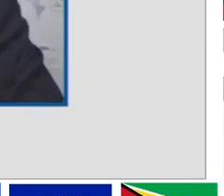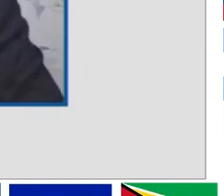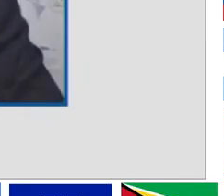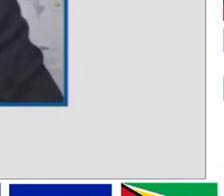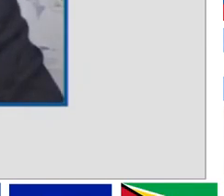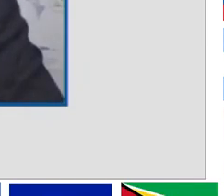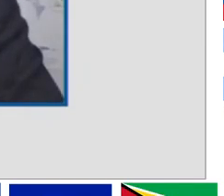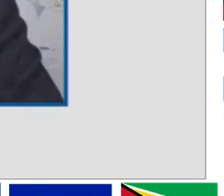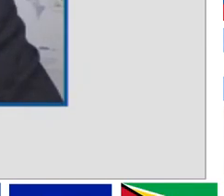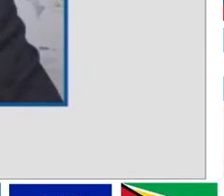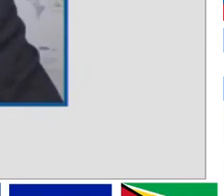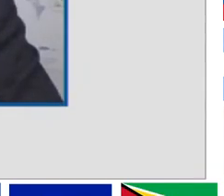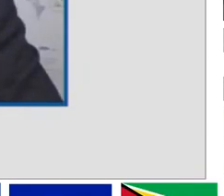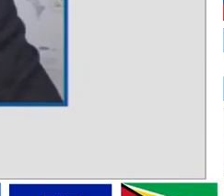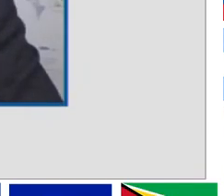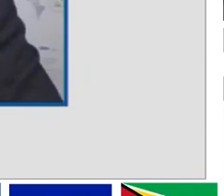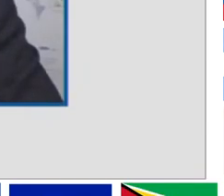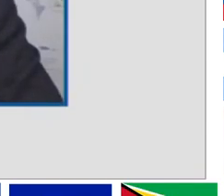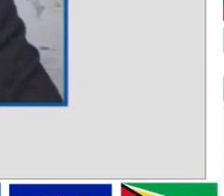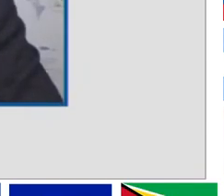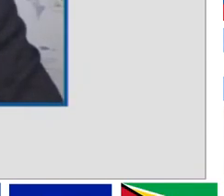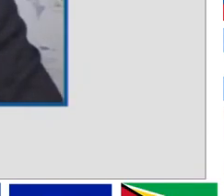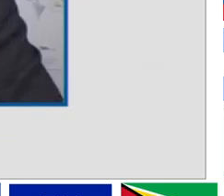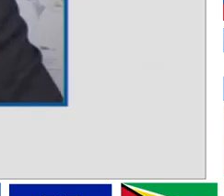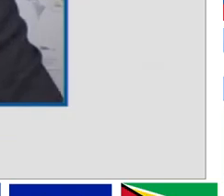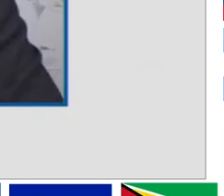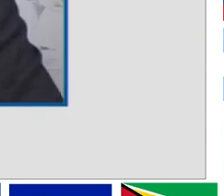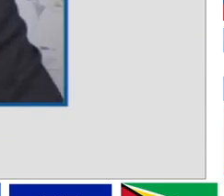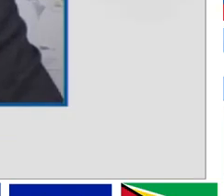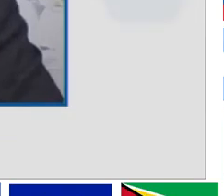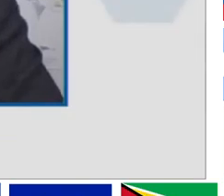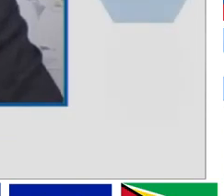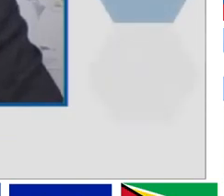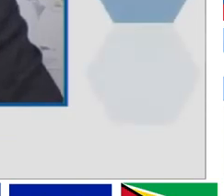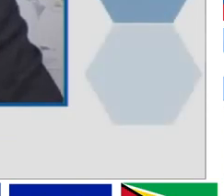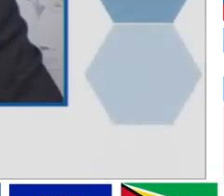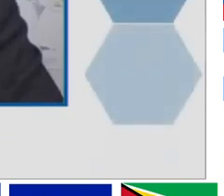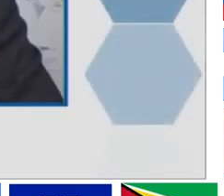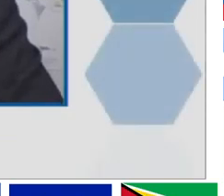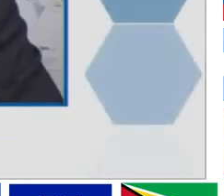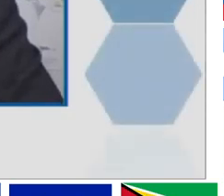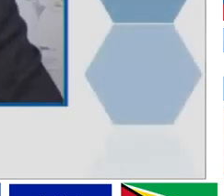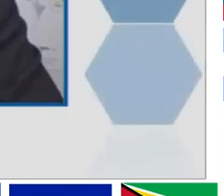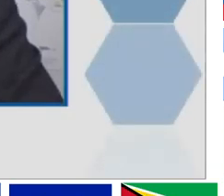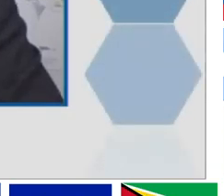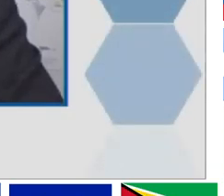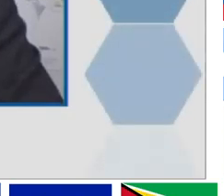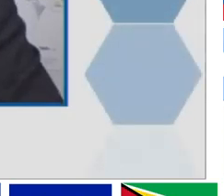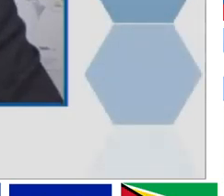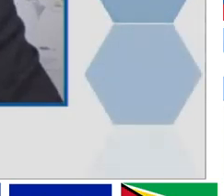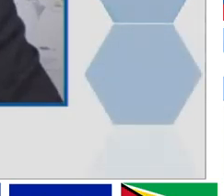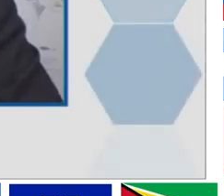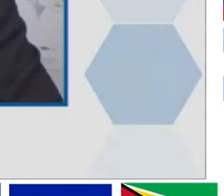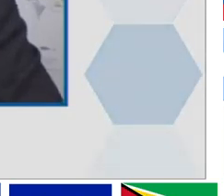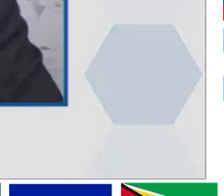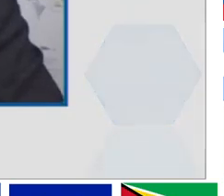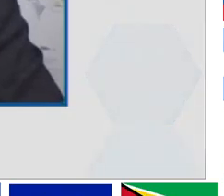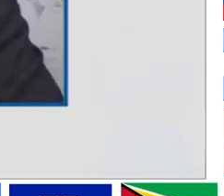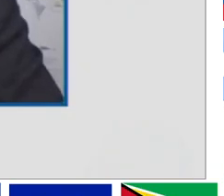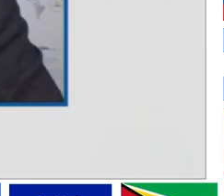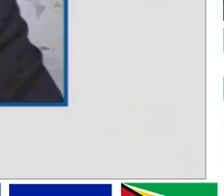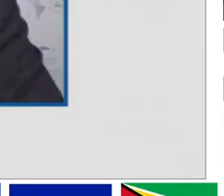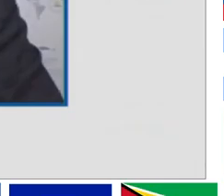We have a very esteemed, powerful women of the Caribbean panel. Firstly, let me introduce